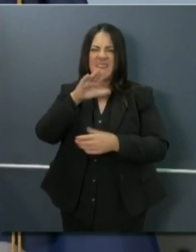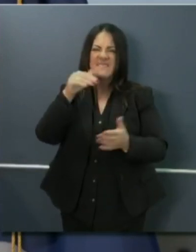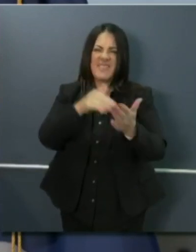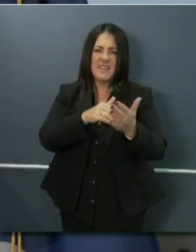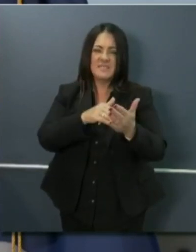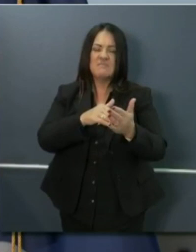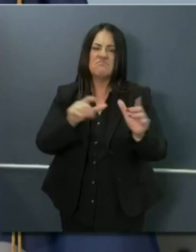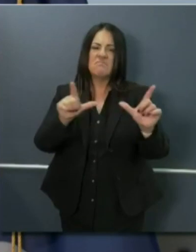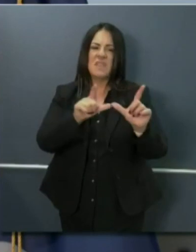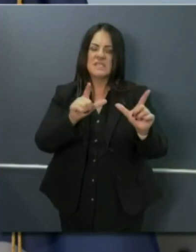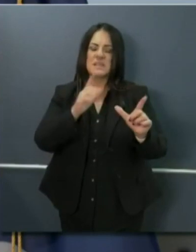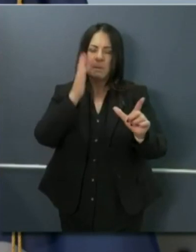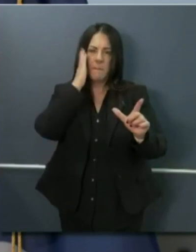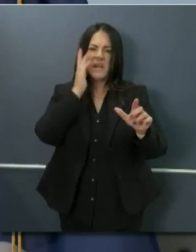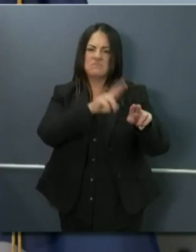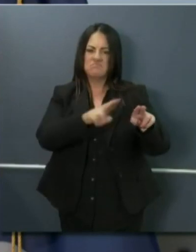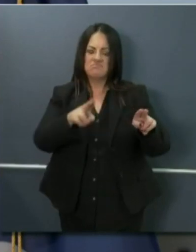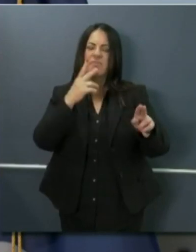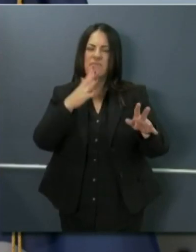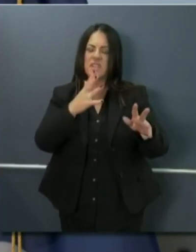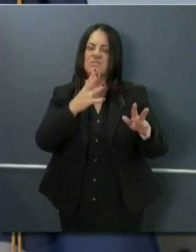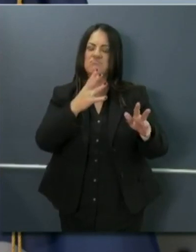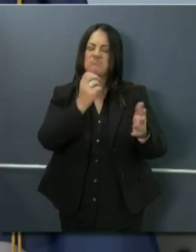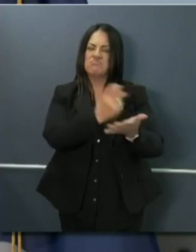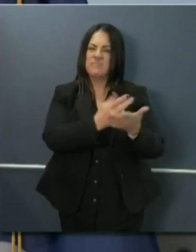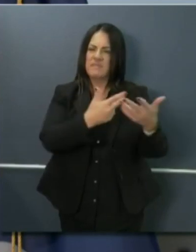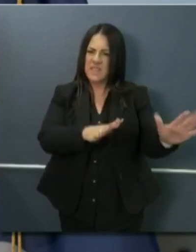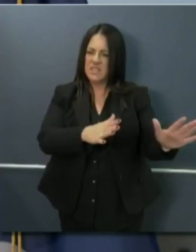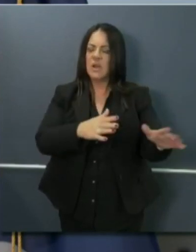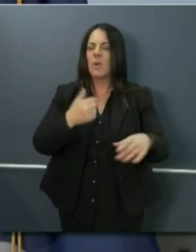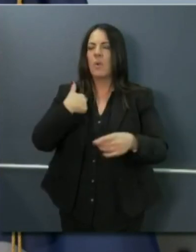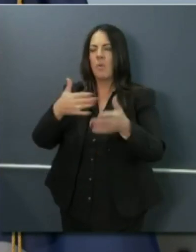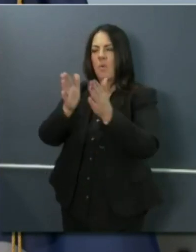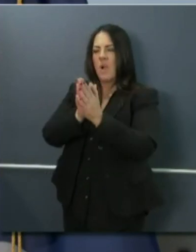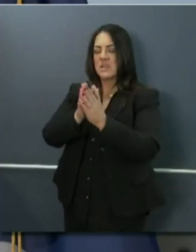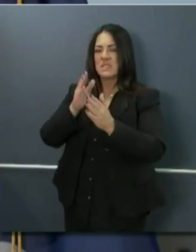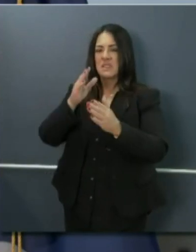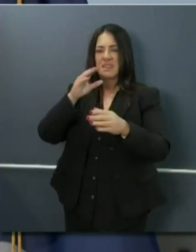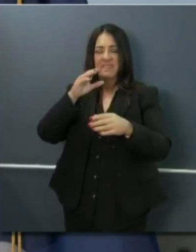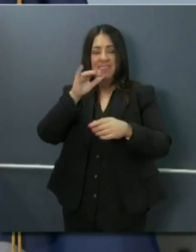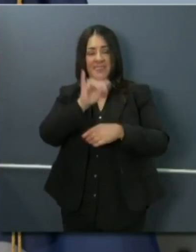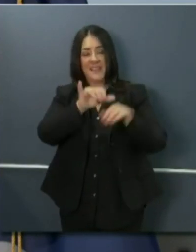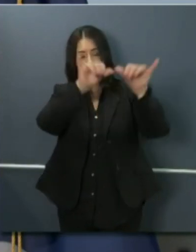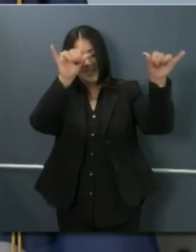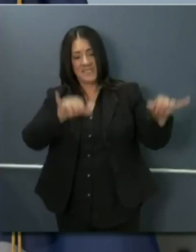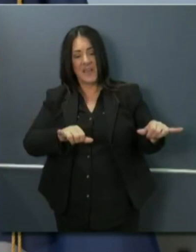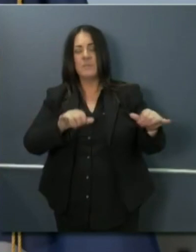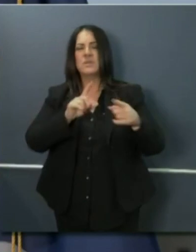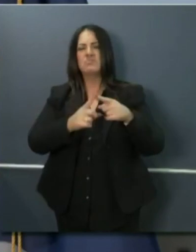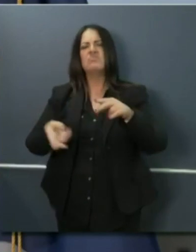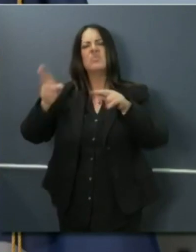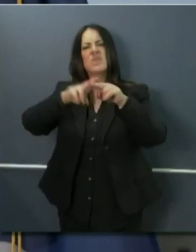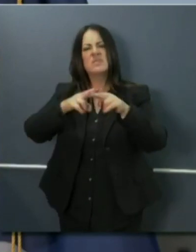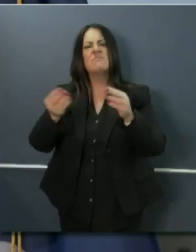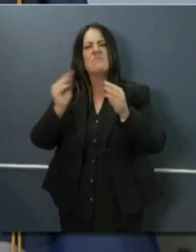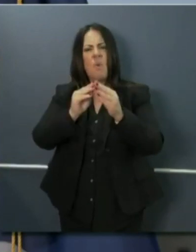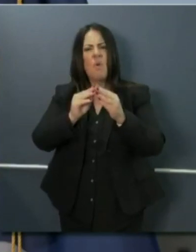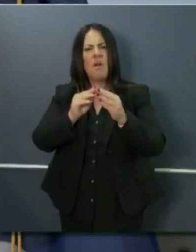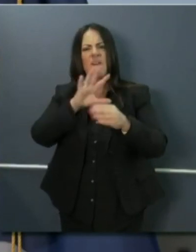state of California. We requested a surge of the system, 50,000 beds, 30,000 of